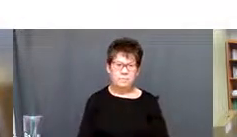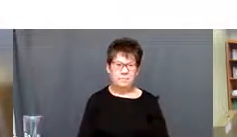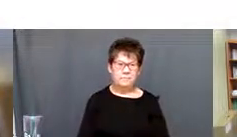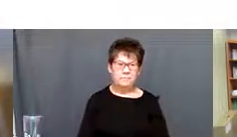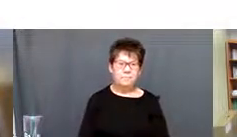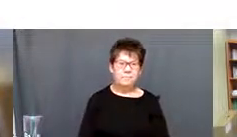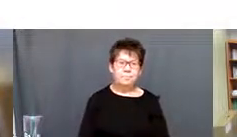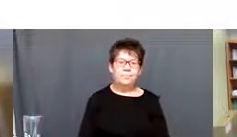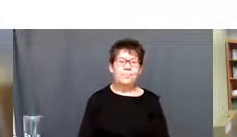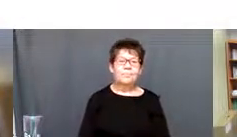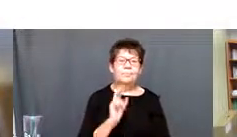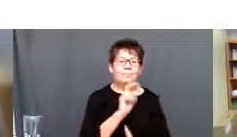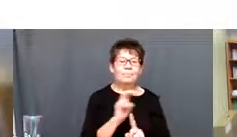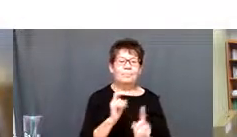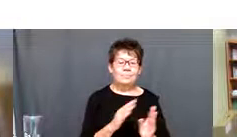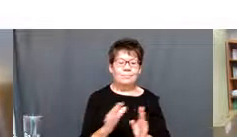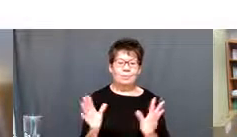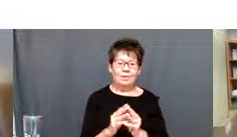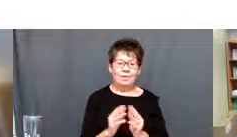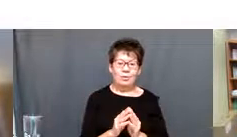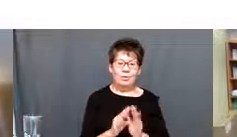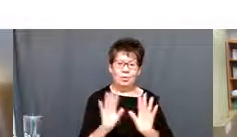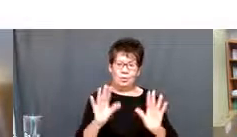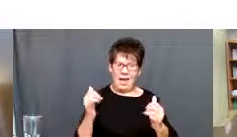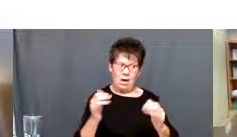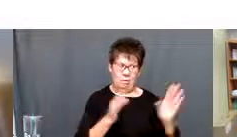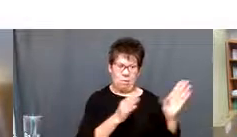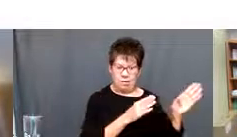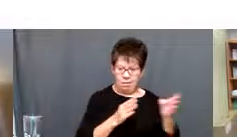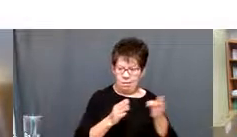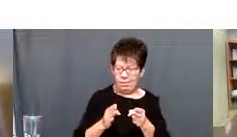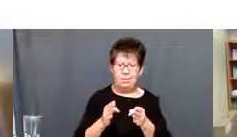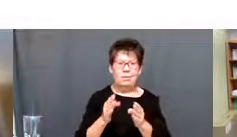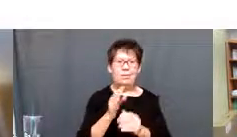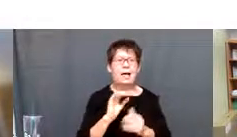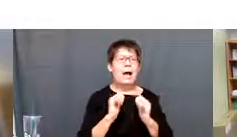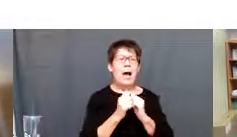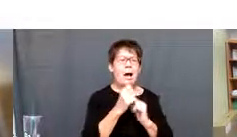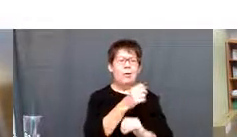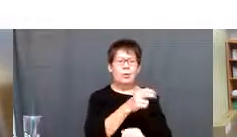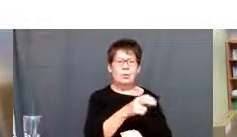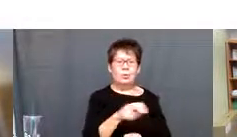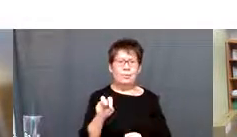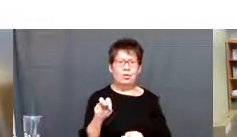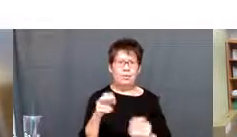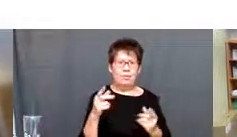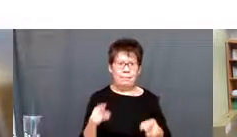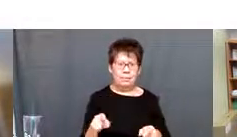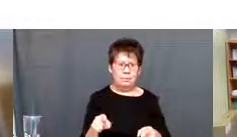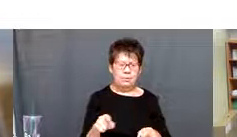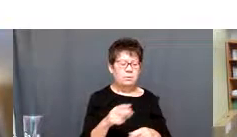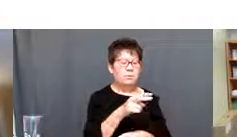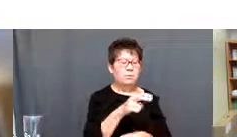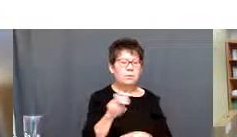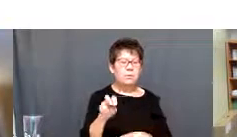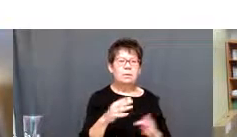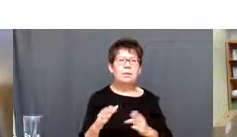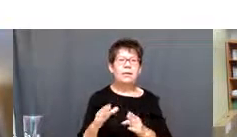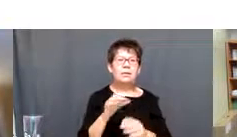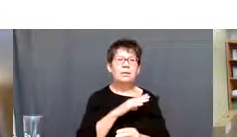The Transition Planning Conference, so now we're going to talk about how this transition happens. Transition Planning Conference,